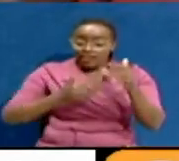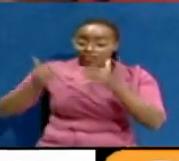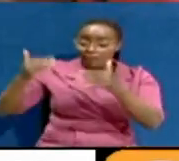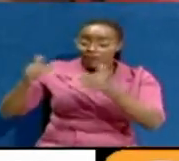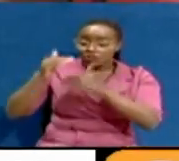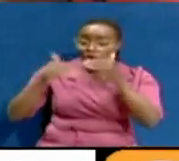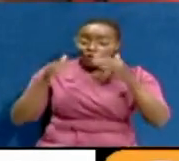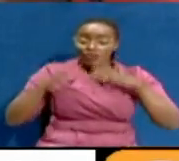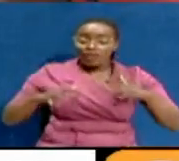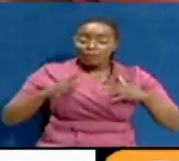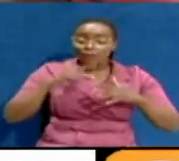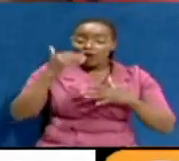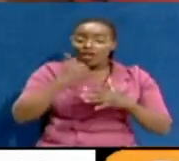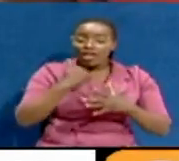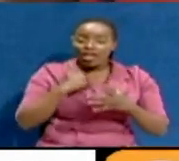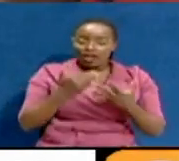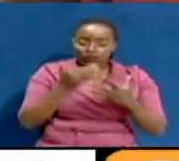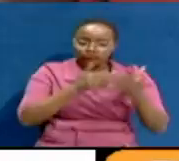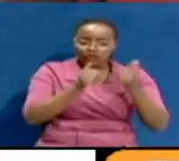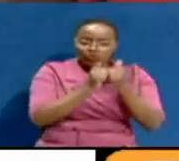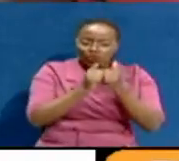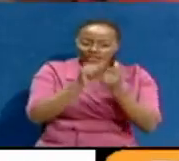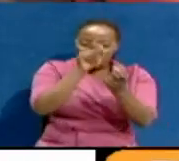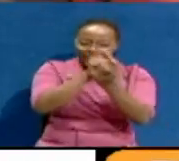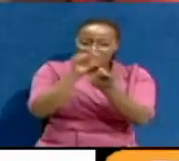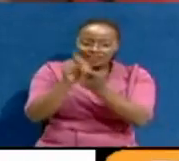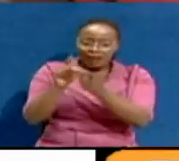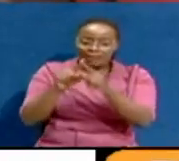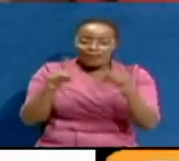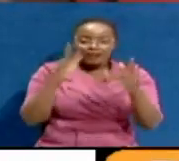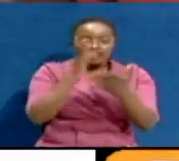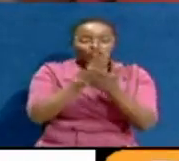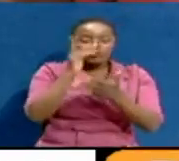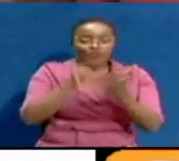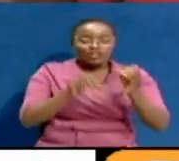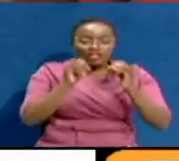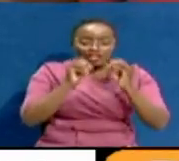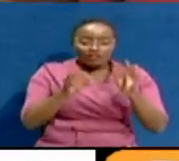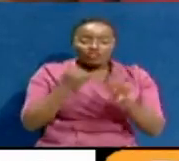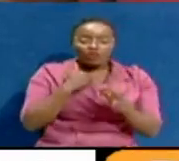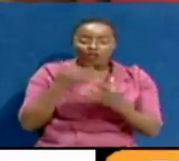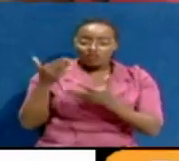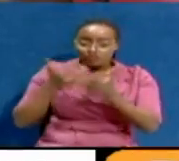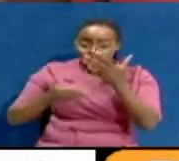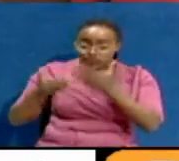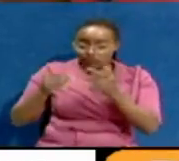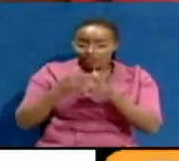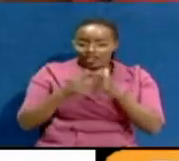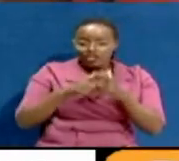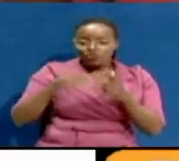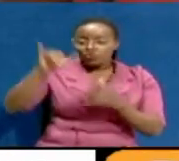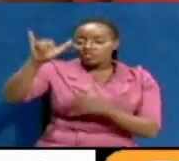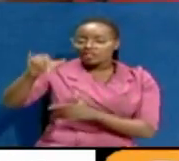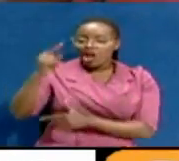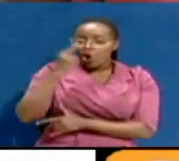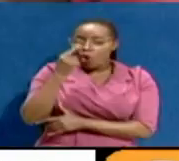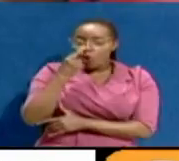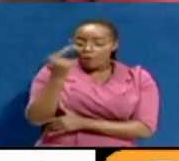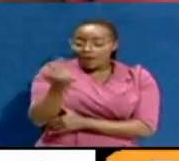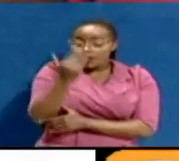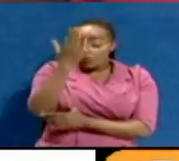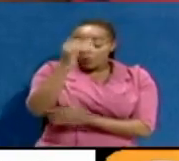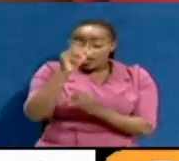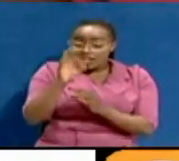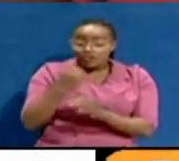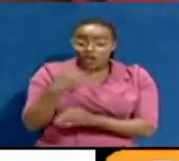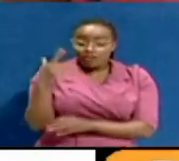past, everybody who had contact would be rushing to test, but the truth is, if you have contact, then quarantine at home, because in case